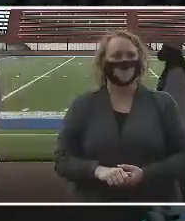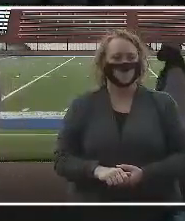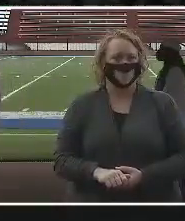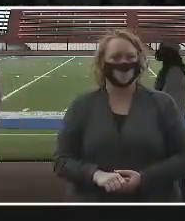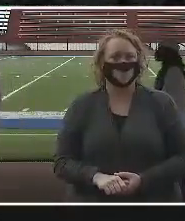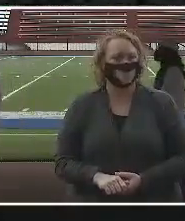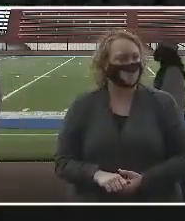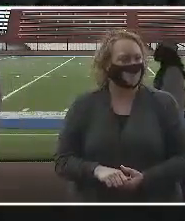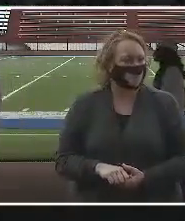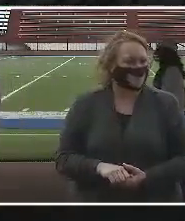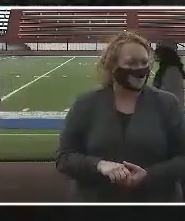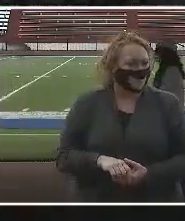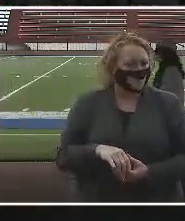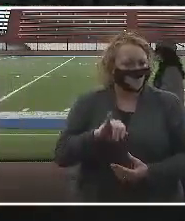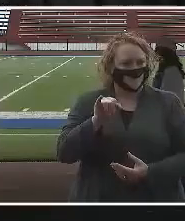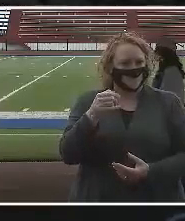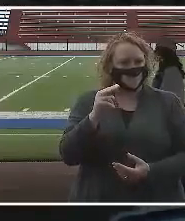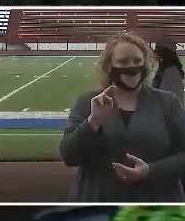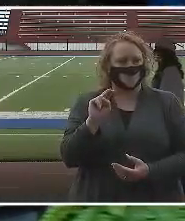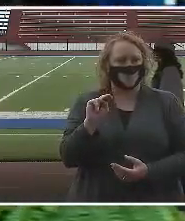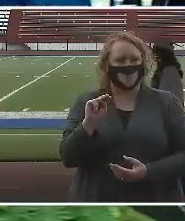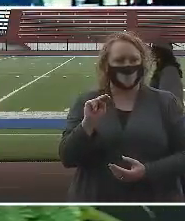Juan Nuno.